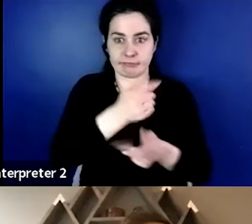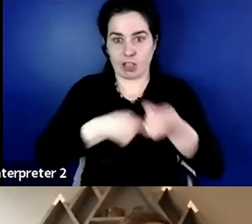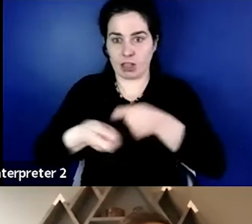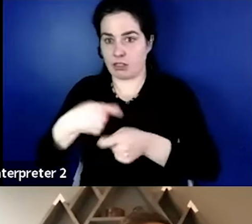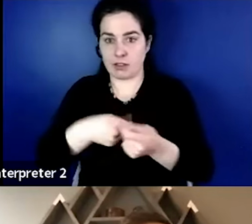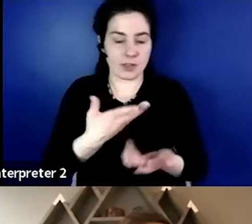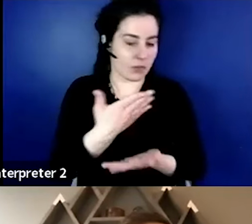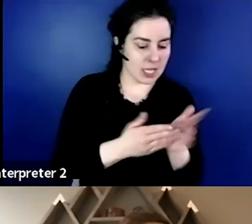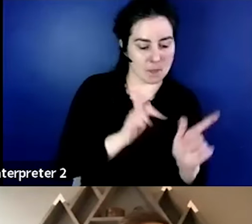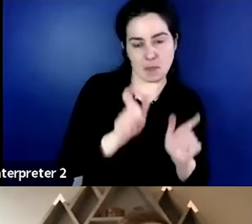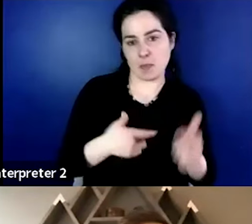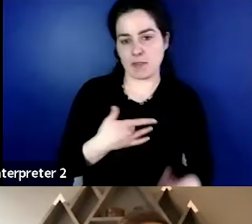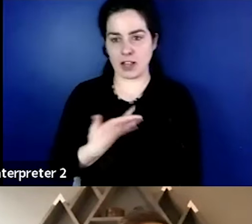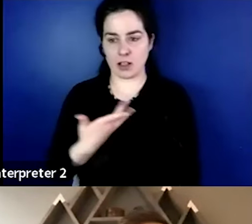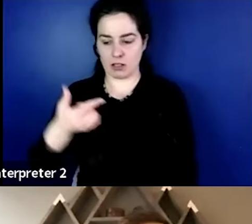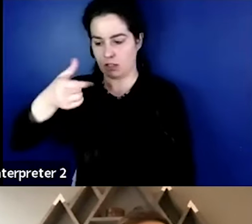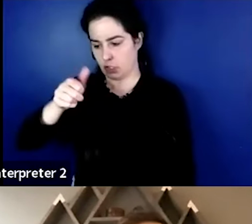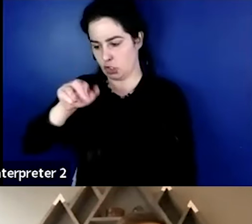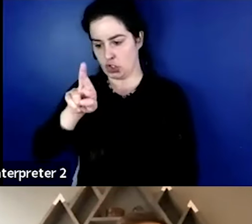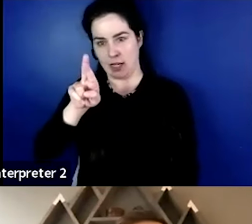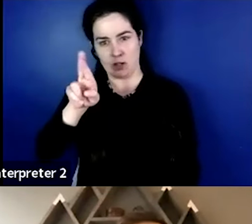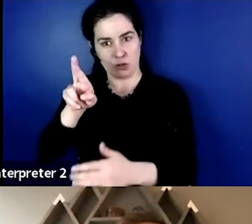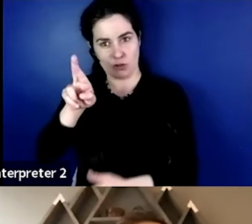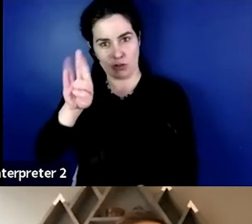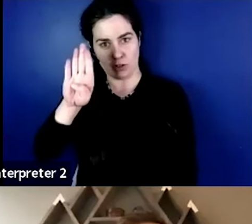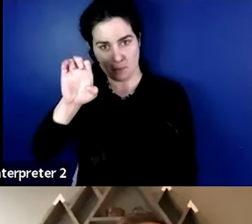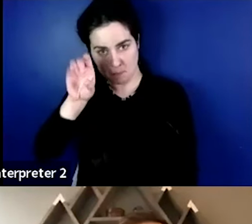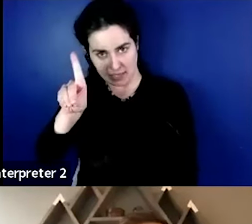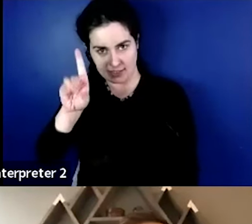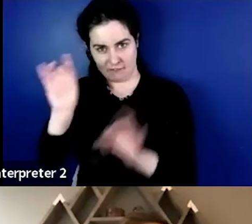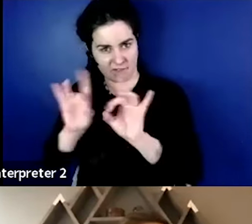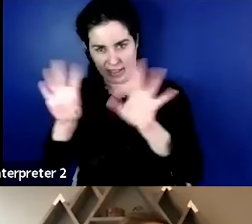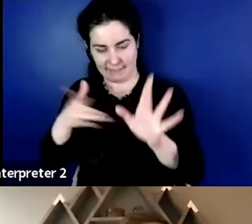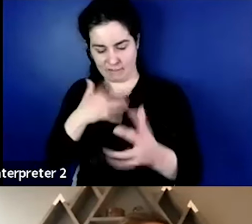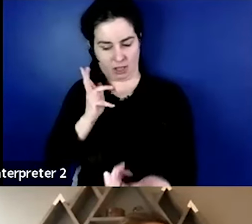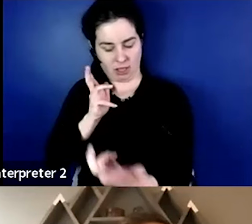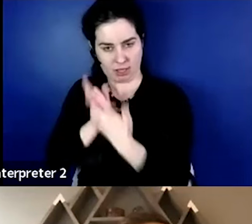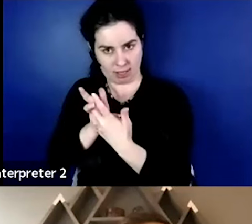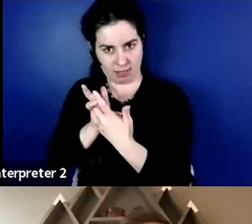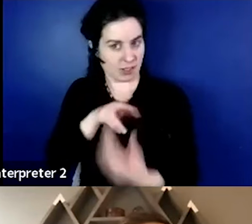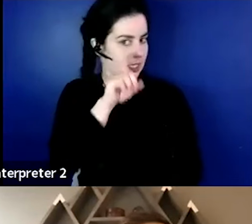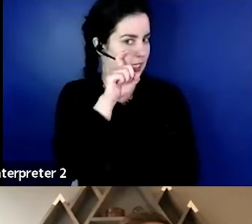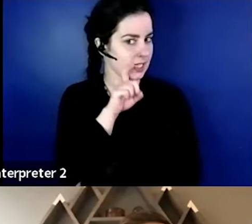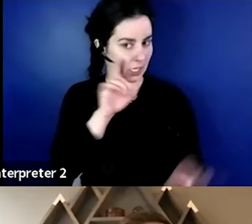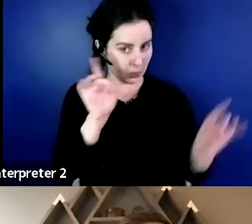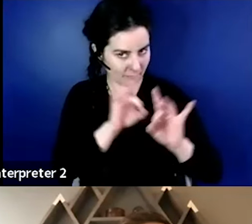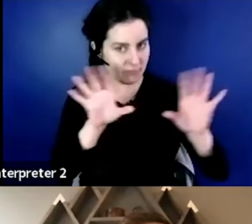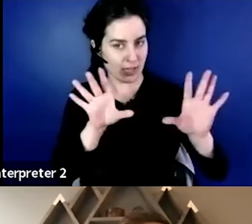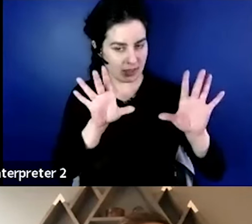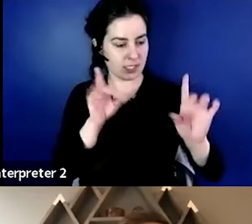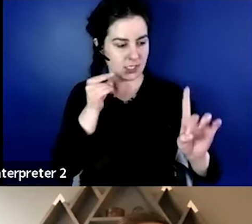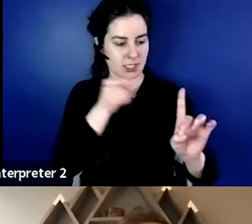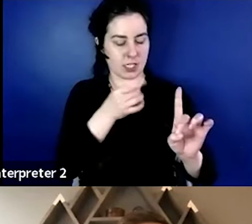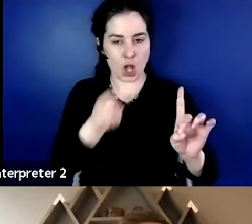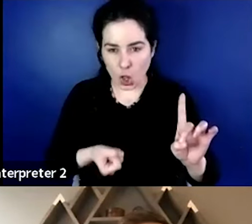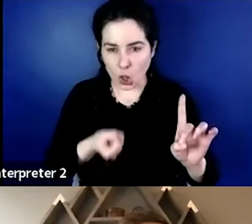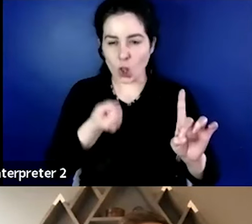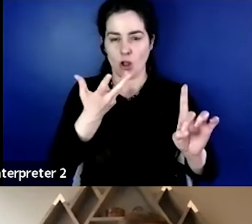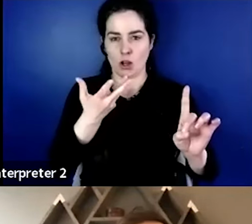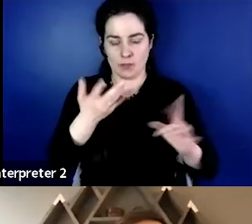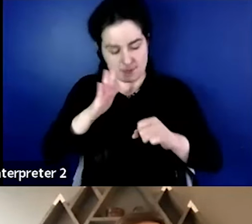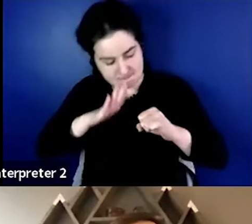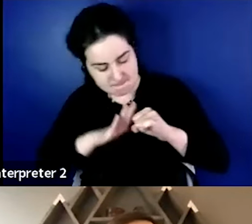doesn't speak to their experience and doesn't work for them. And sexual violence is something that a lot of the movement about campus work